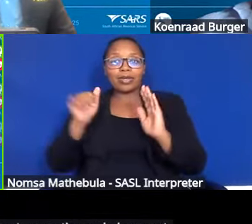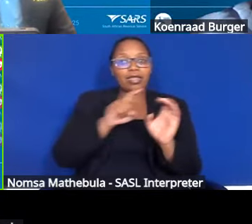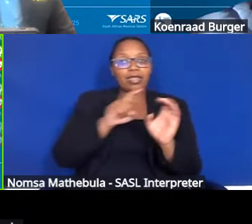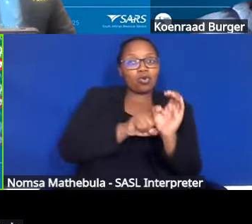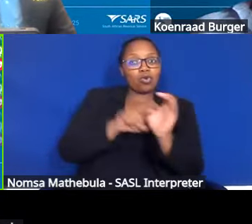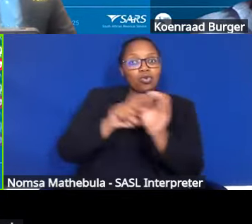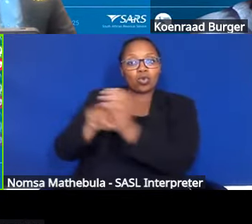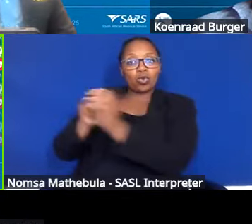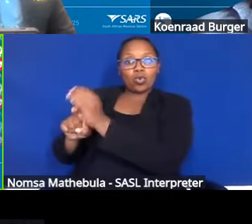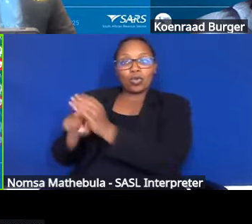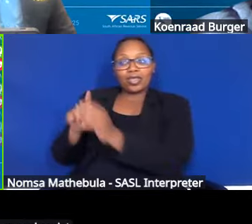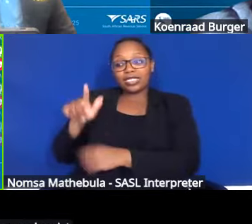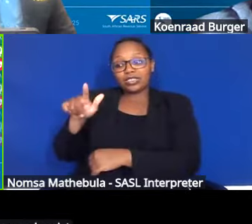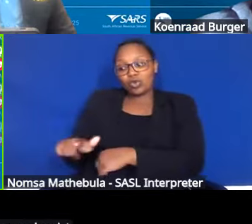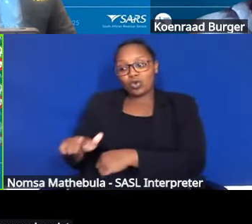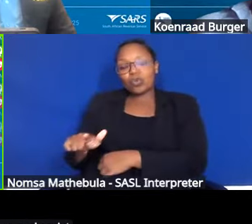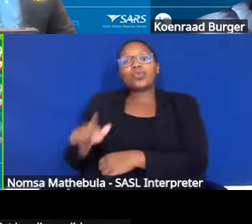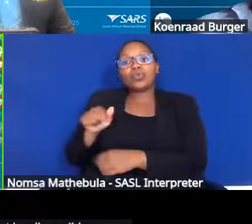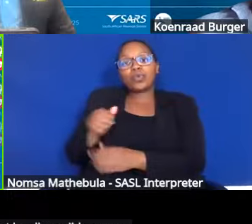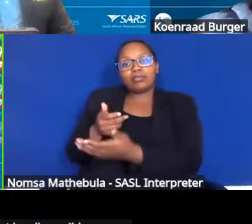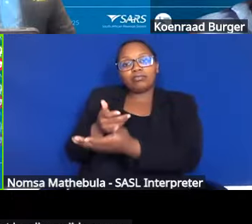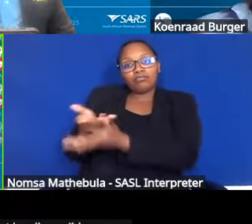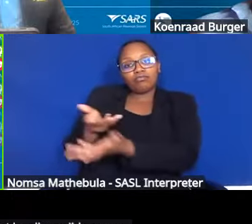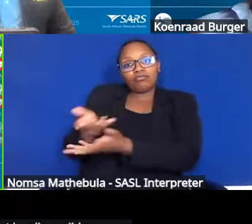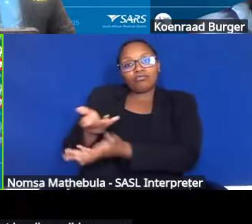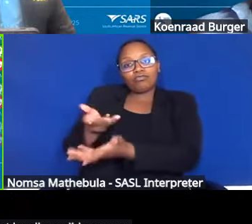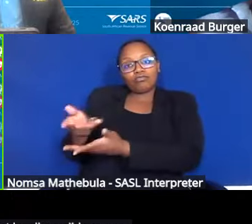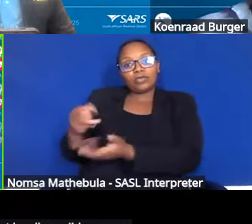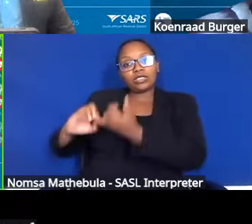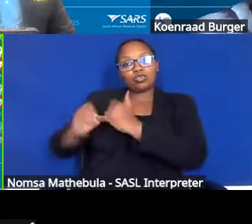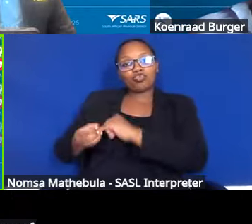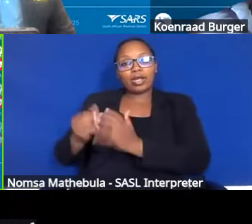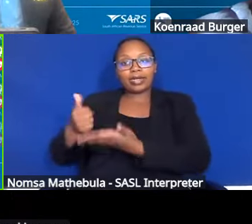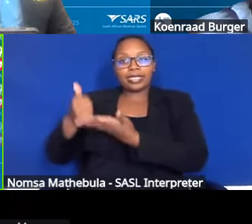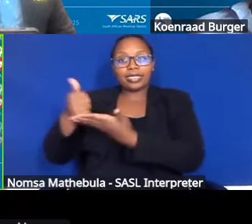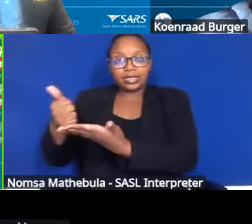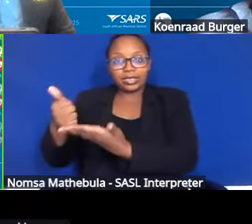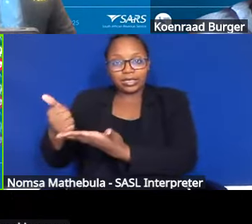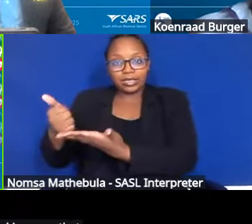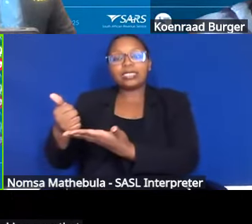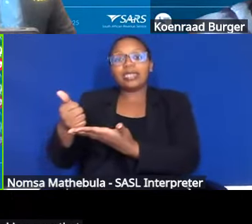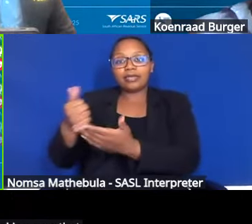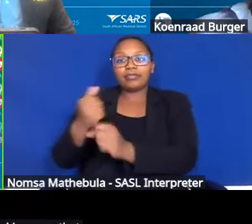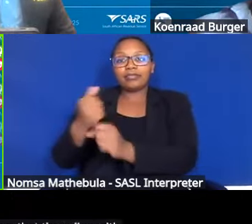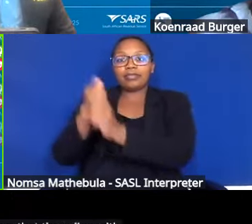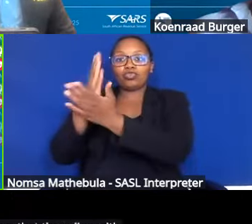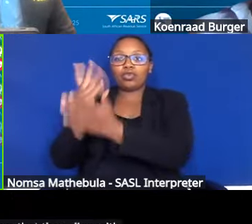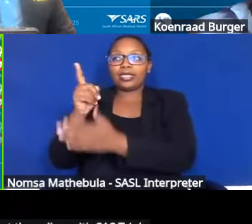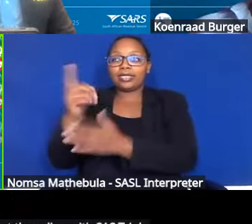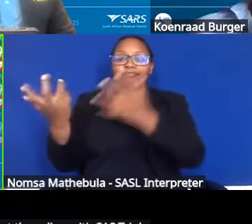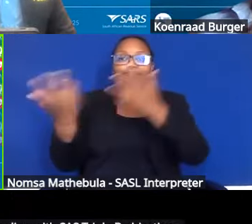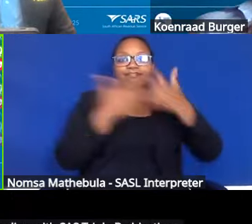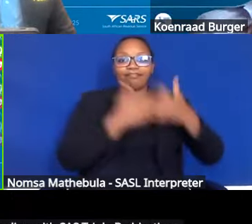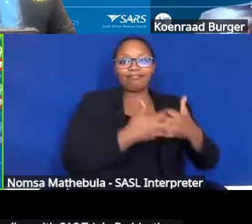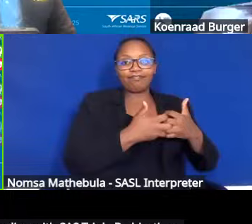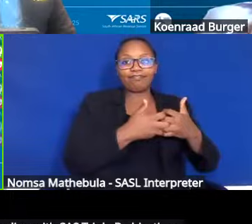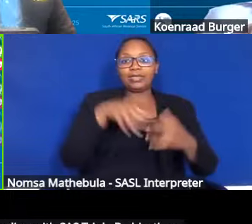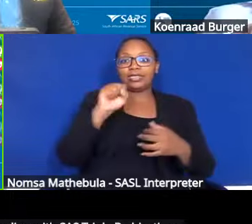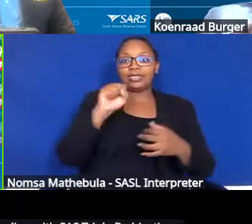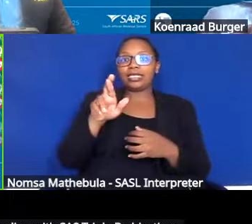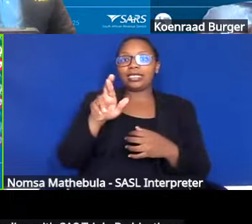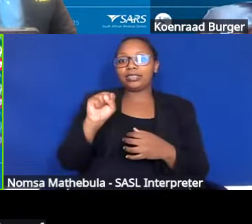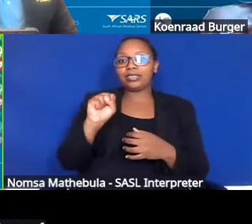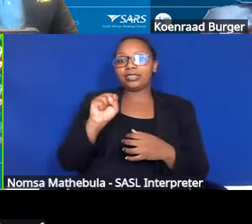and assist by all possible means in terms of making sure that they align with SARS BBEE objectives in terms